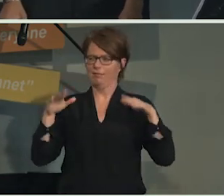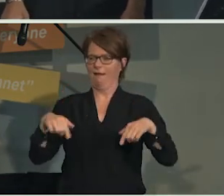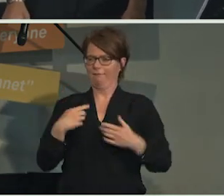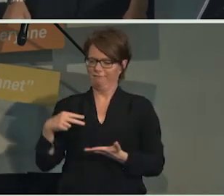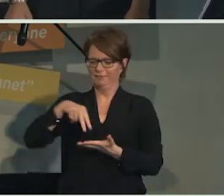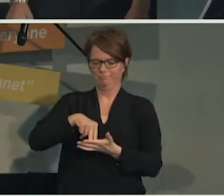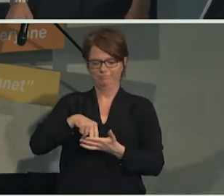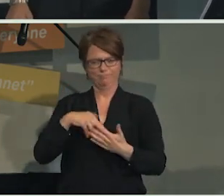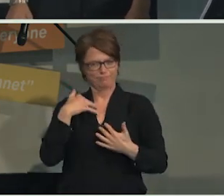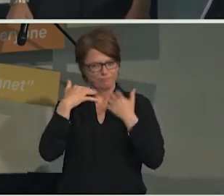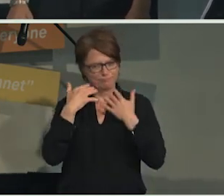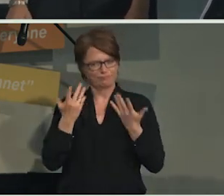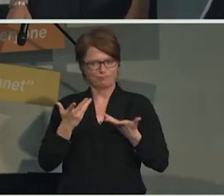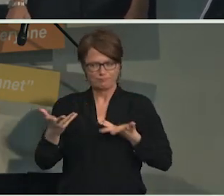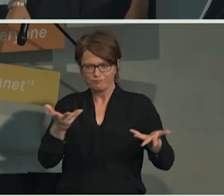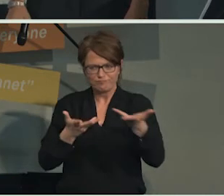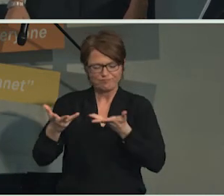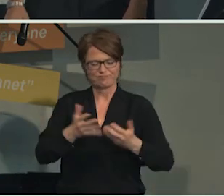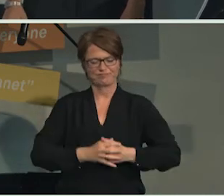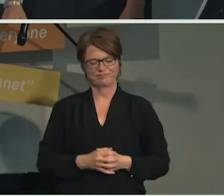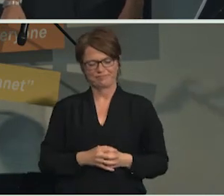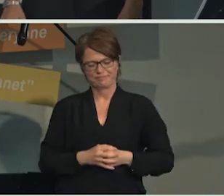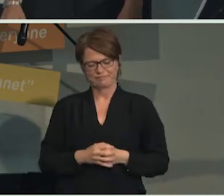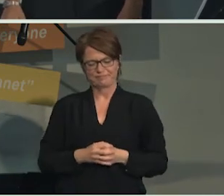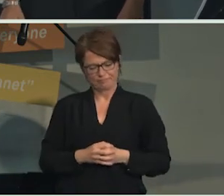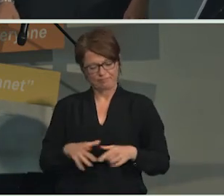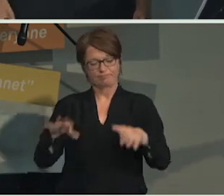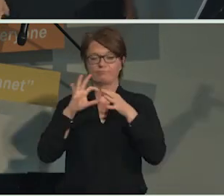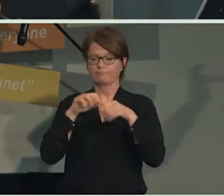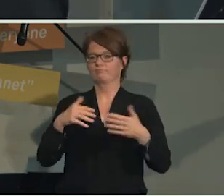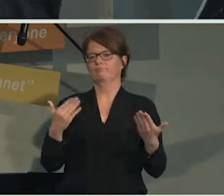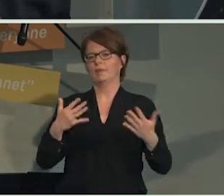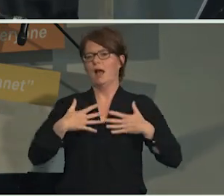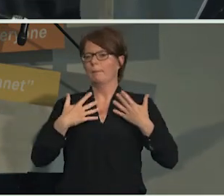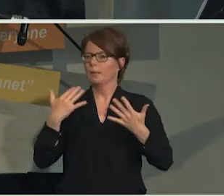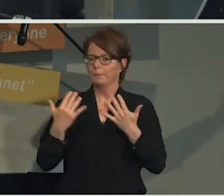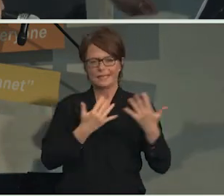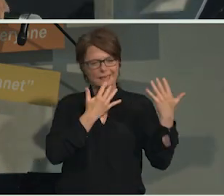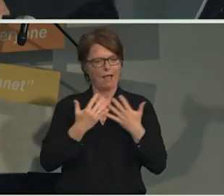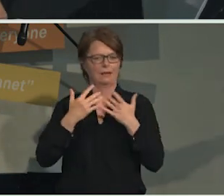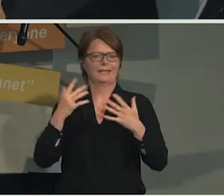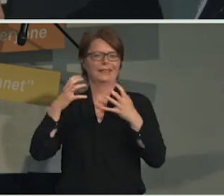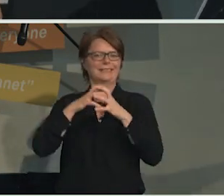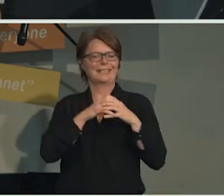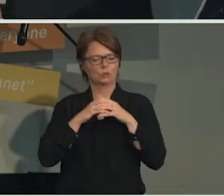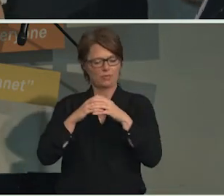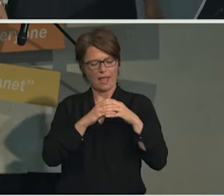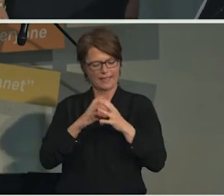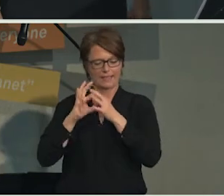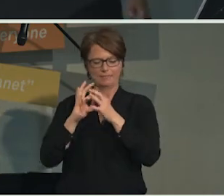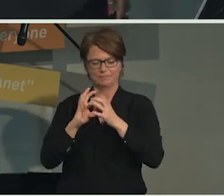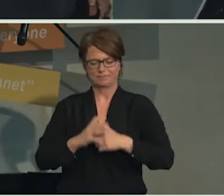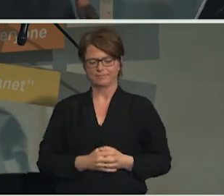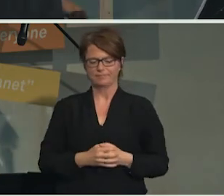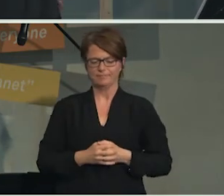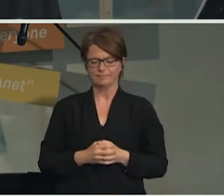No matter if you are here in the big hall, or if you are on the stairs outside, or in one of the rooms where we're screening what's happening